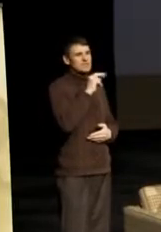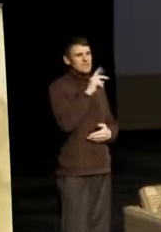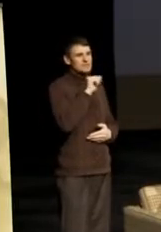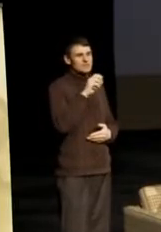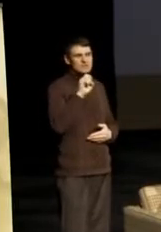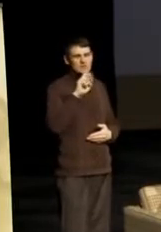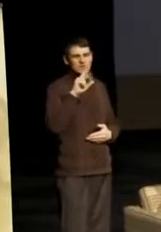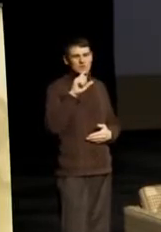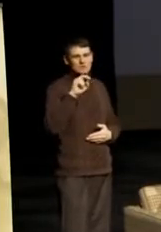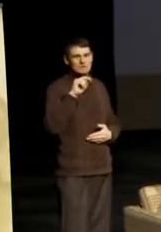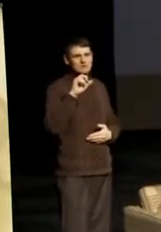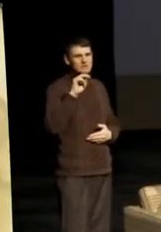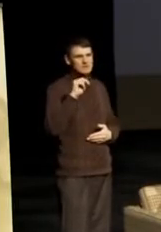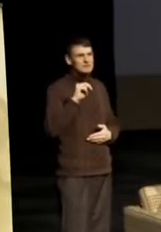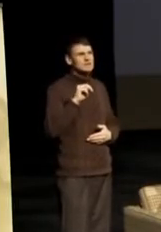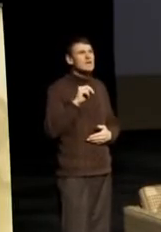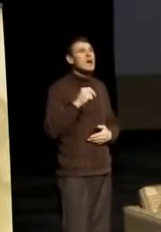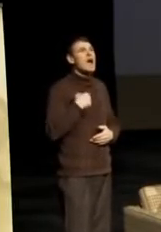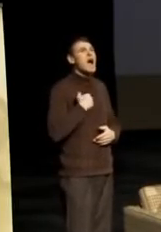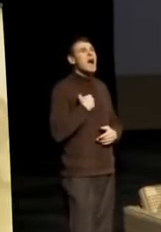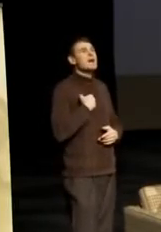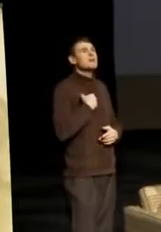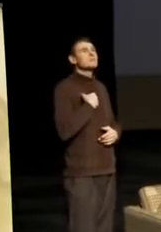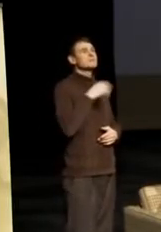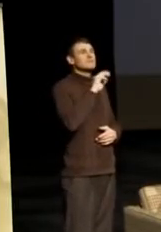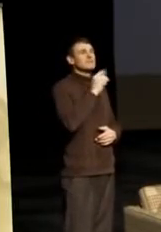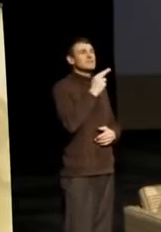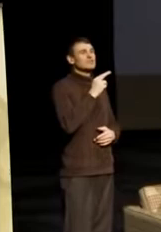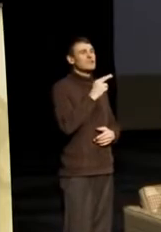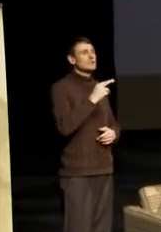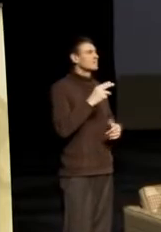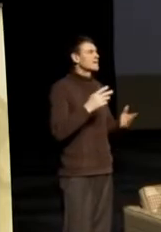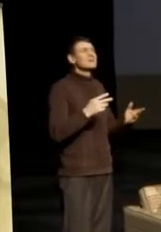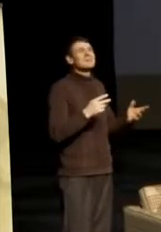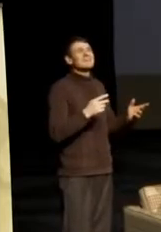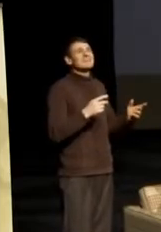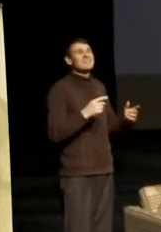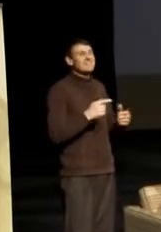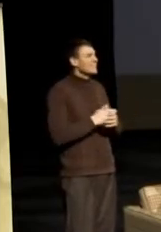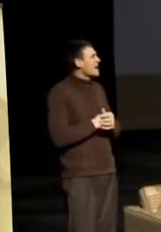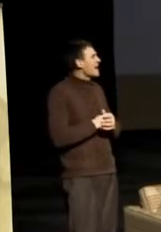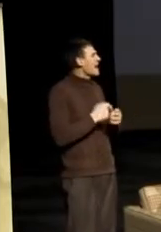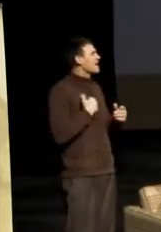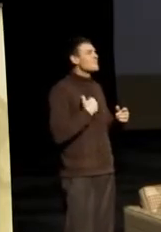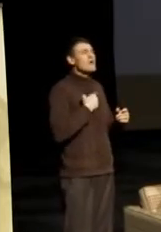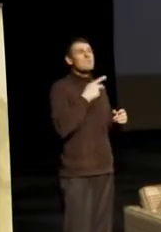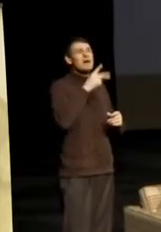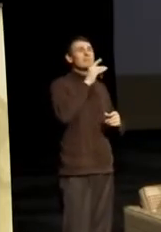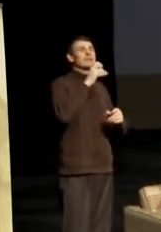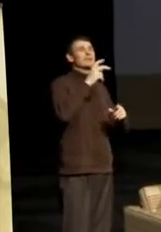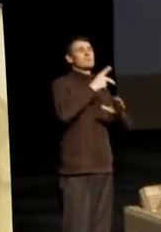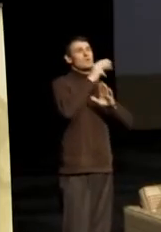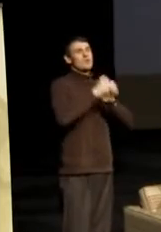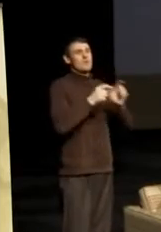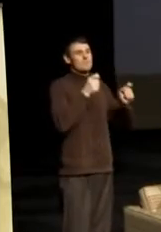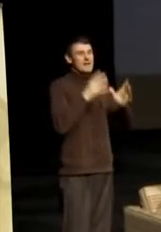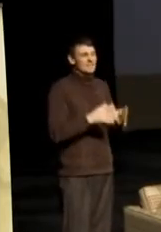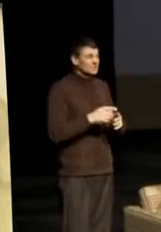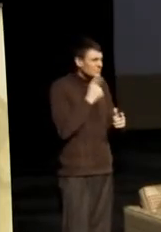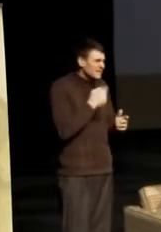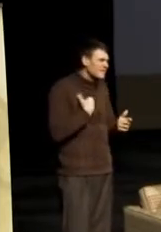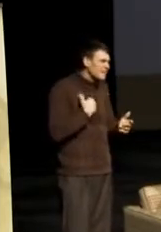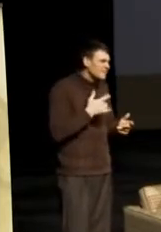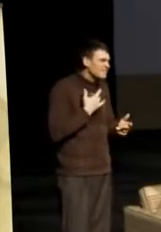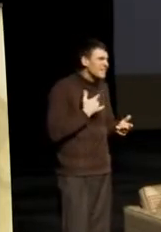museum's manager of public programming, I like to say the DJ of the building. It is an honor to speak to you all today about